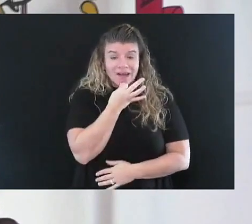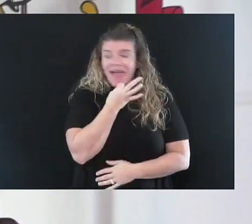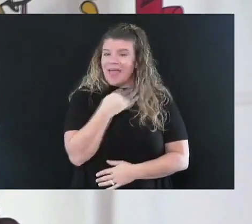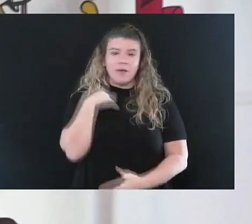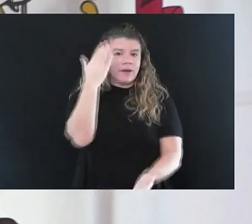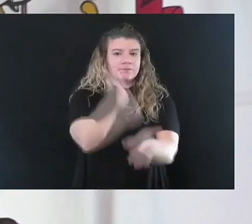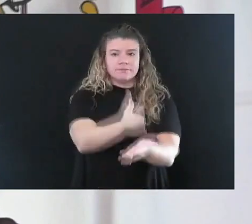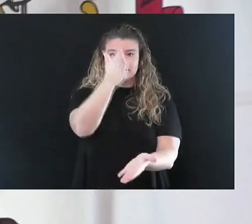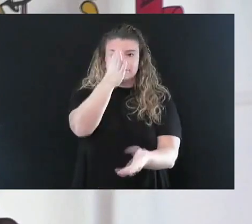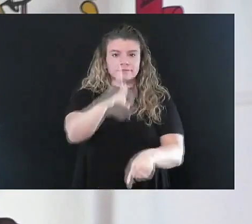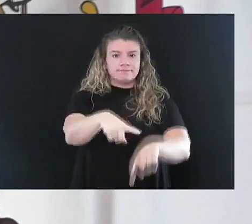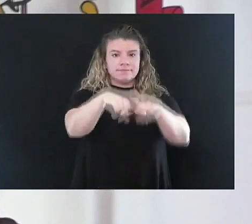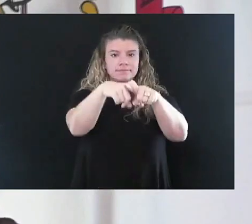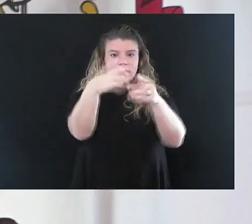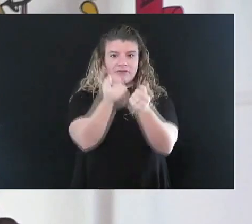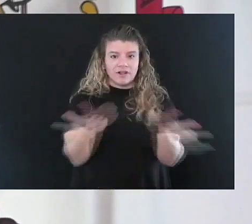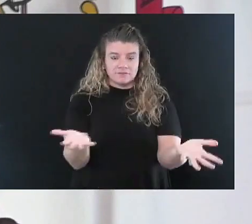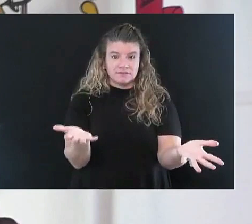plug.